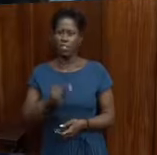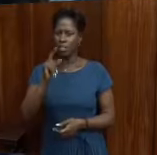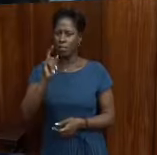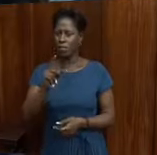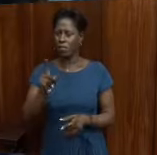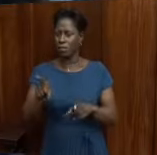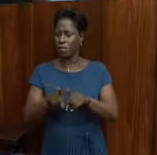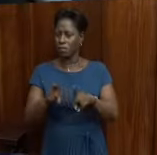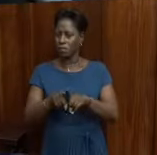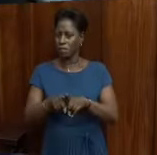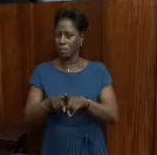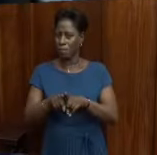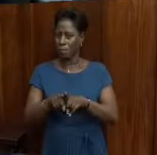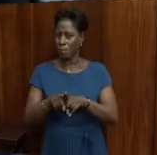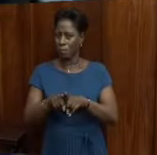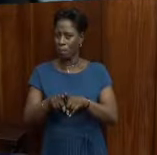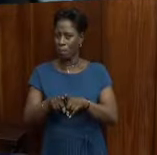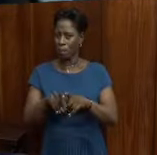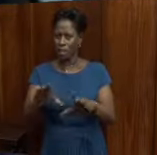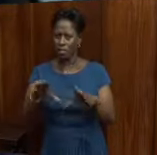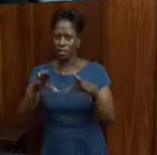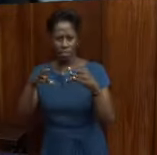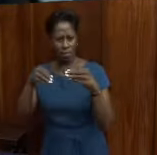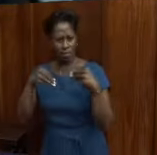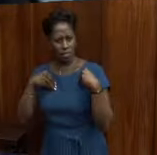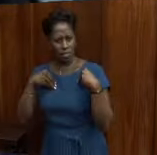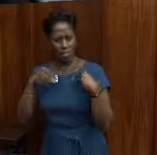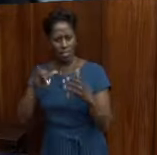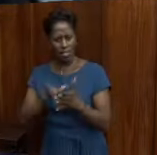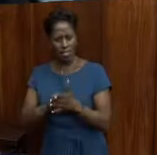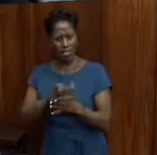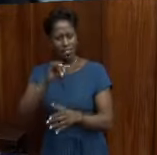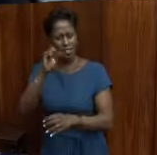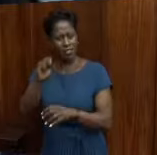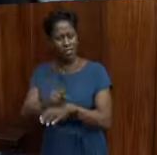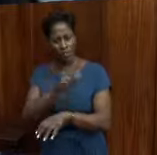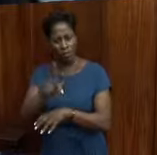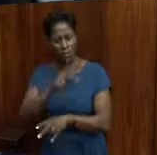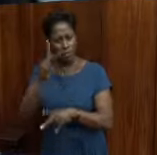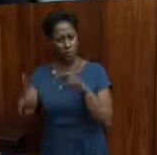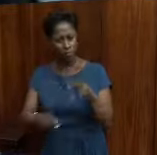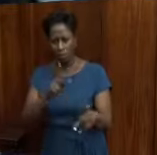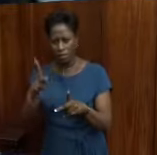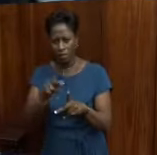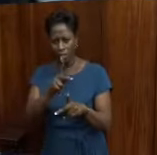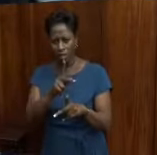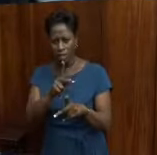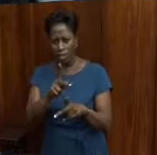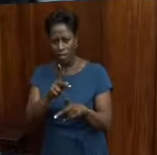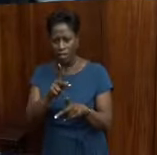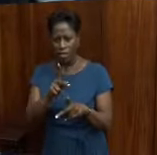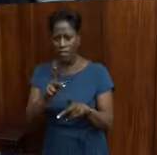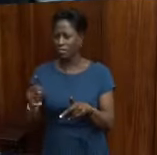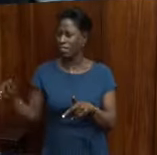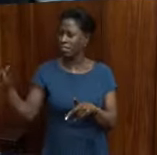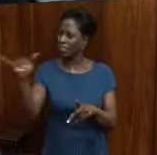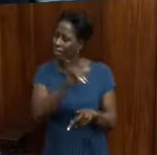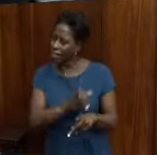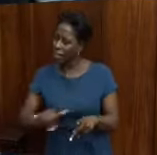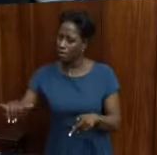begin to accept the truth that the human potential of a St. Lucian is no less than any other citizen of the world.